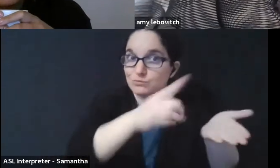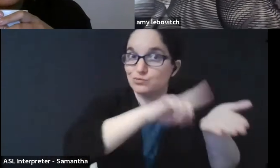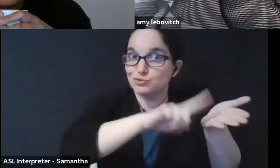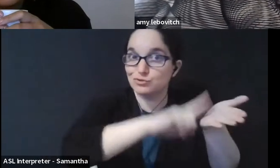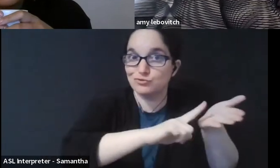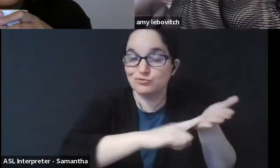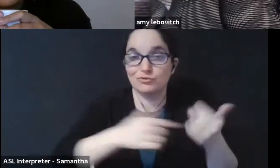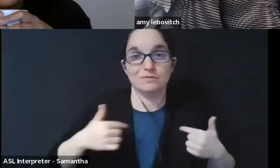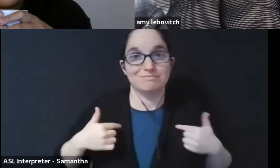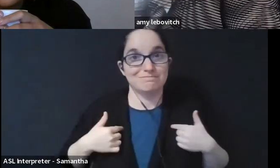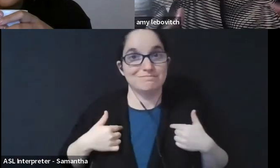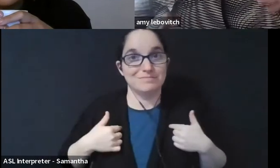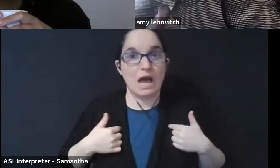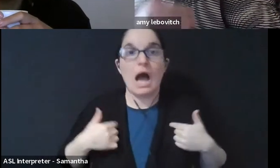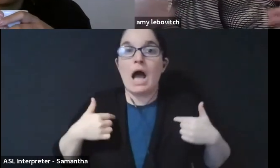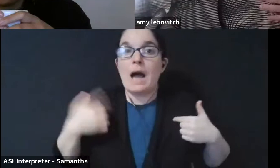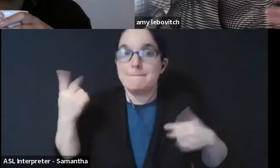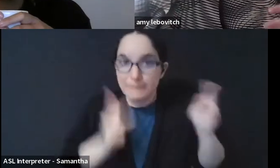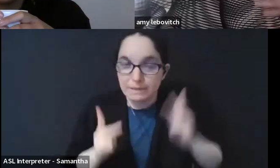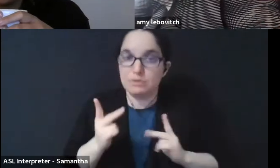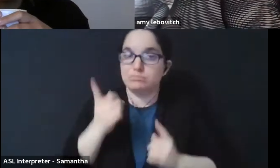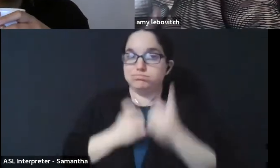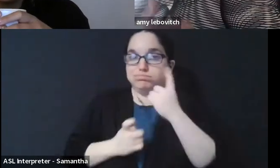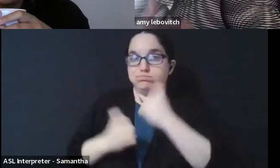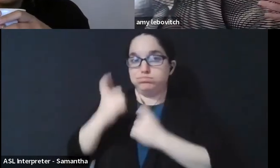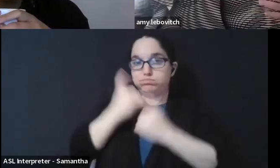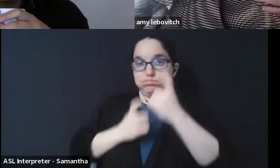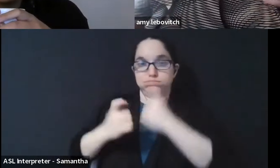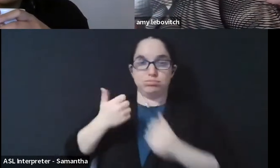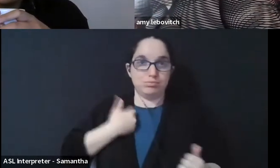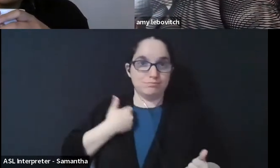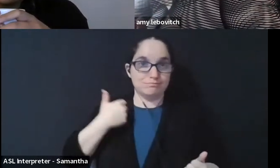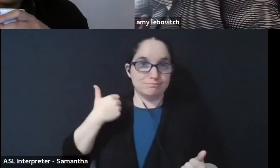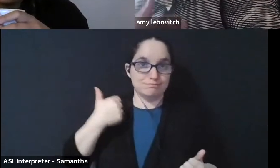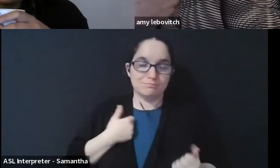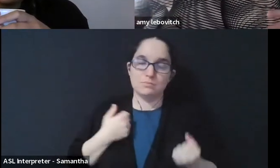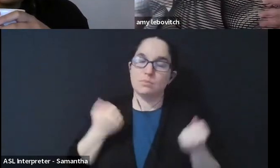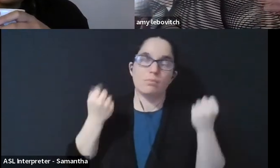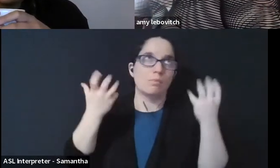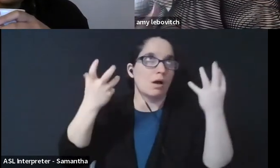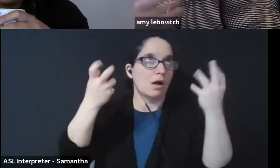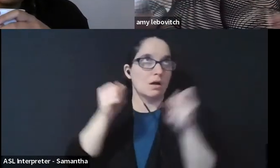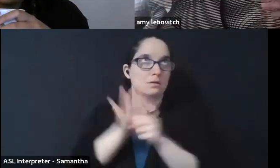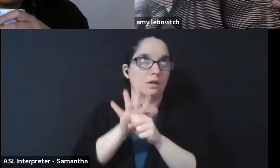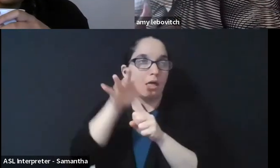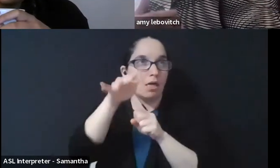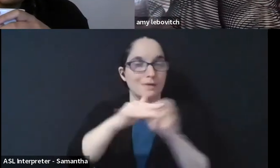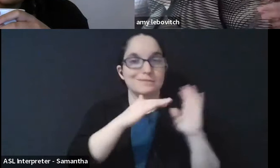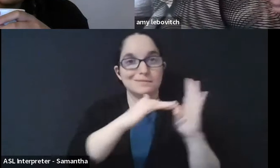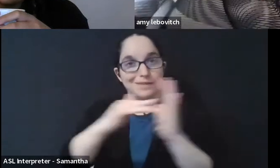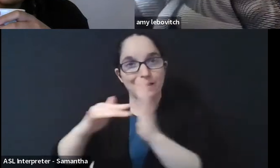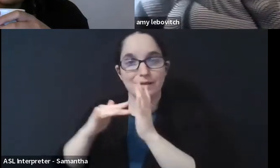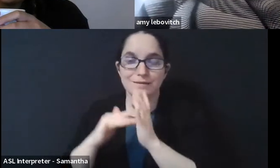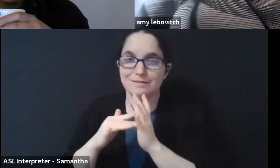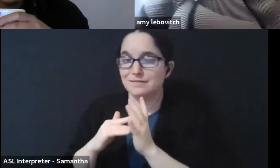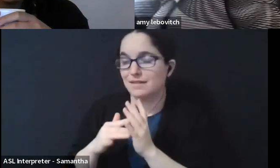I have been the researched. So I've done like countless studies for $20, you